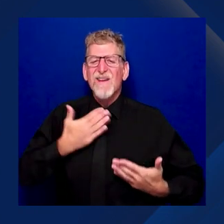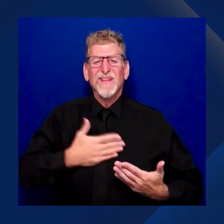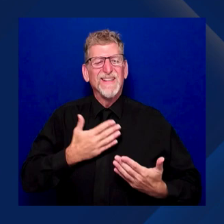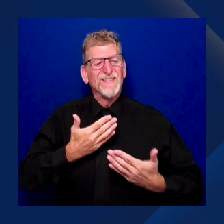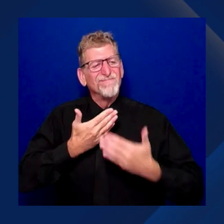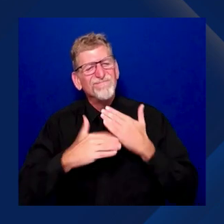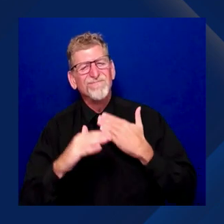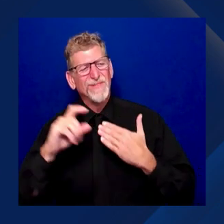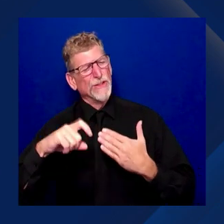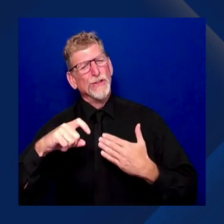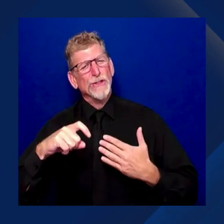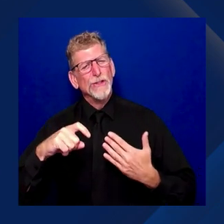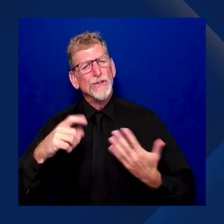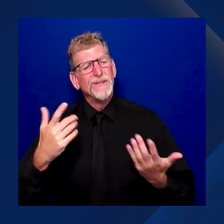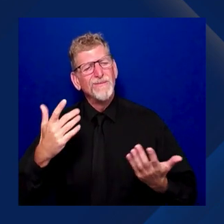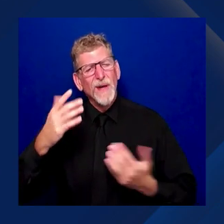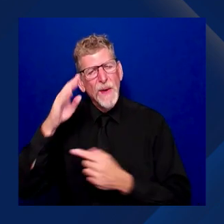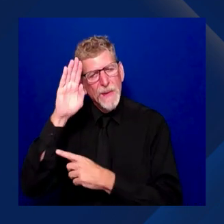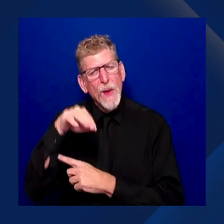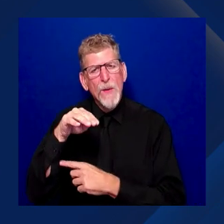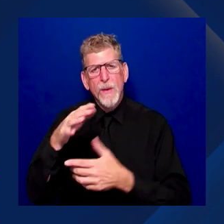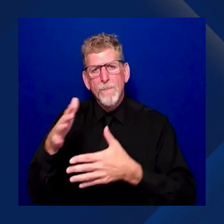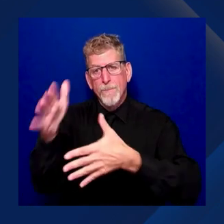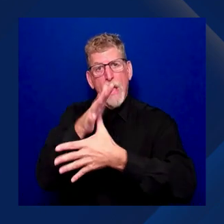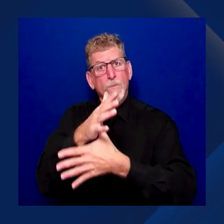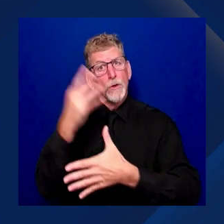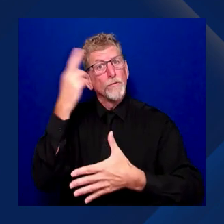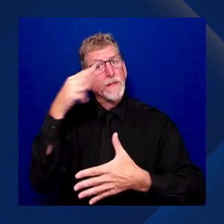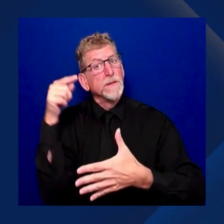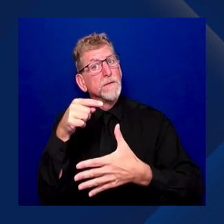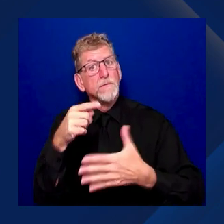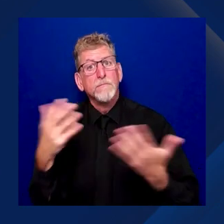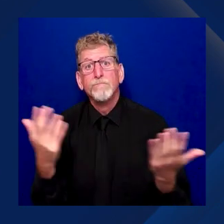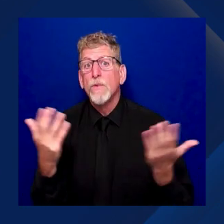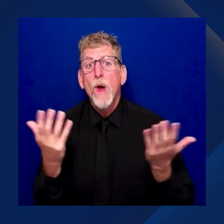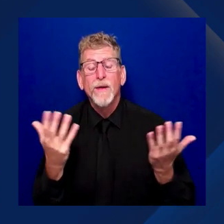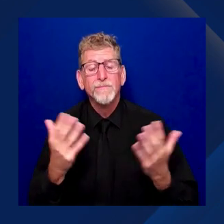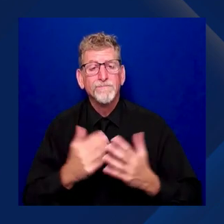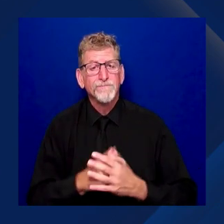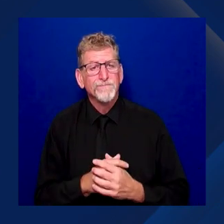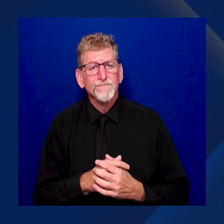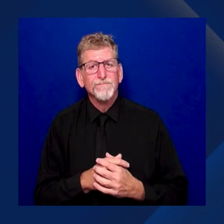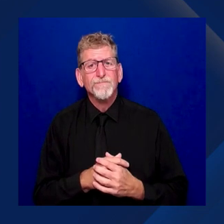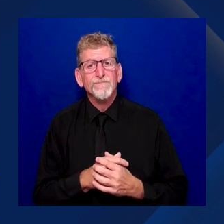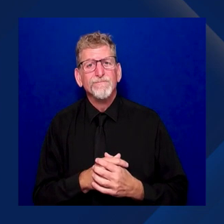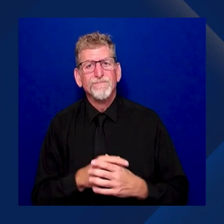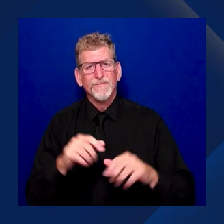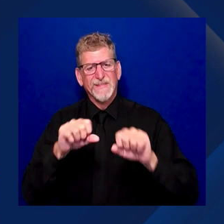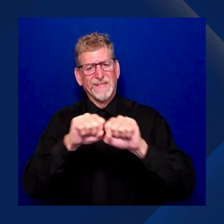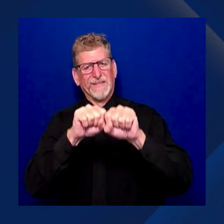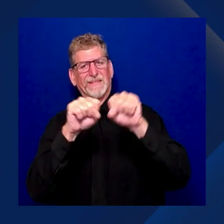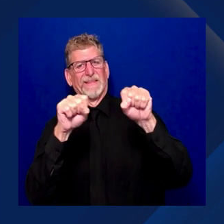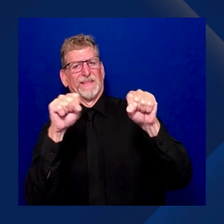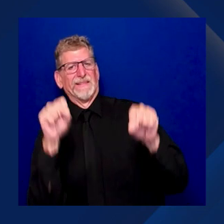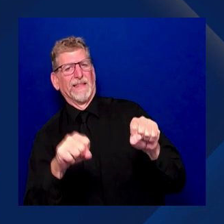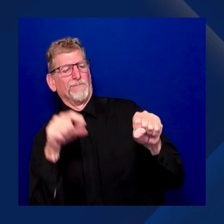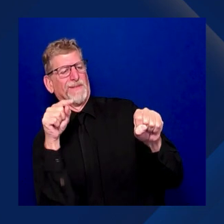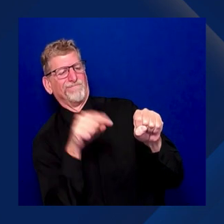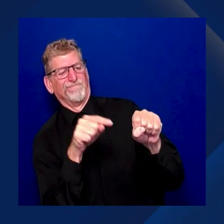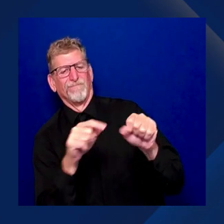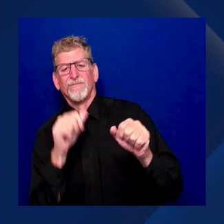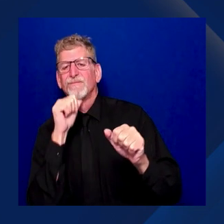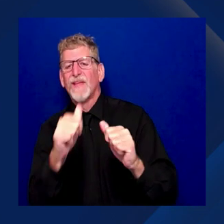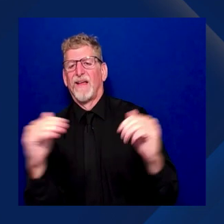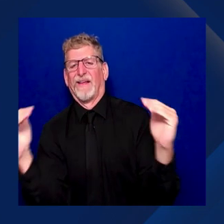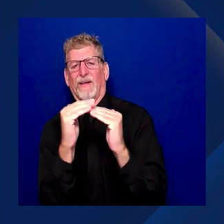a primary reason why this is true: systemic inequities. Those differences in